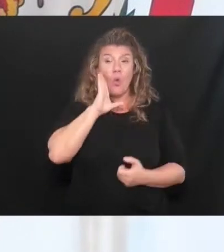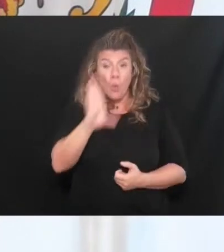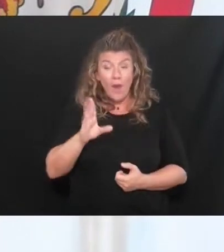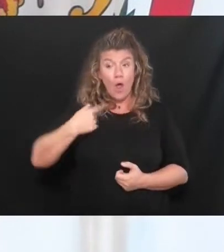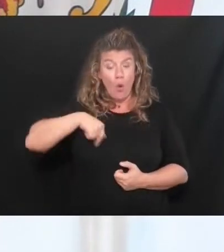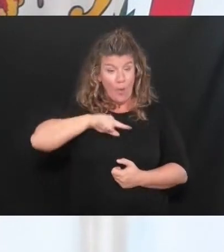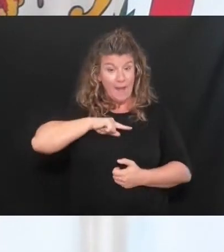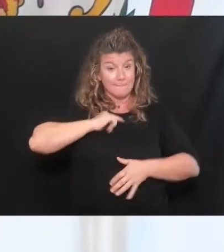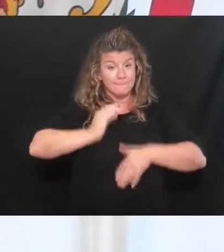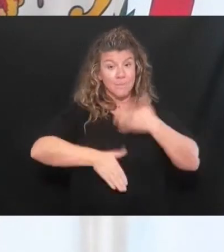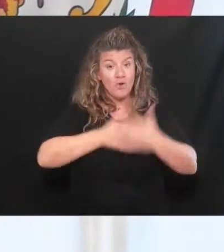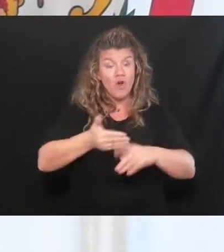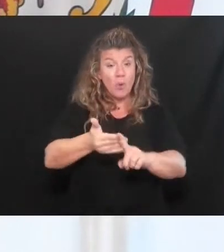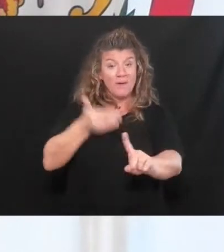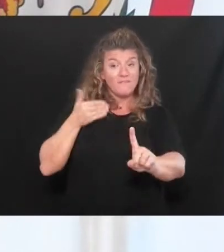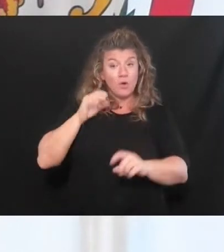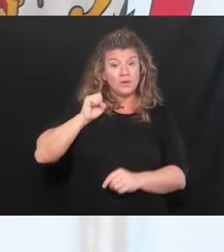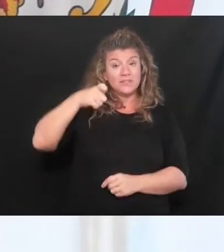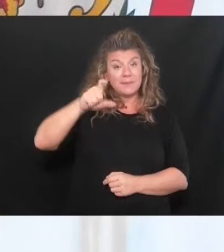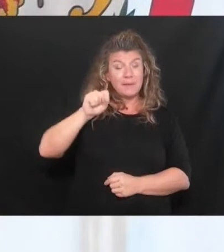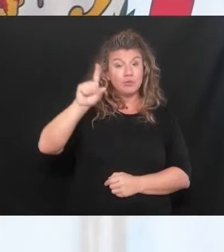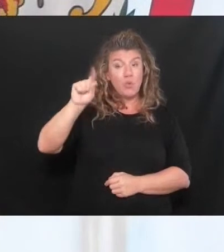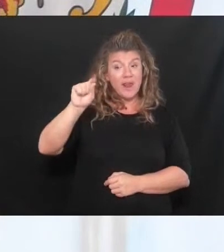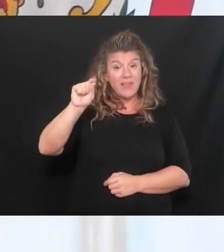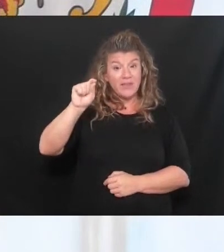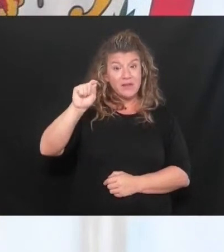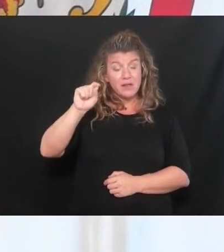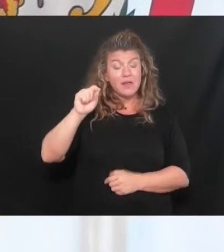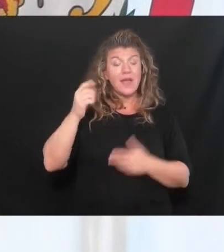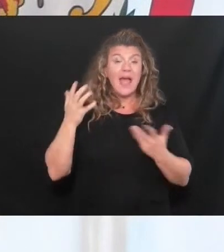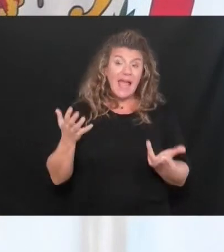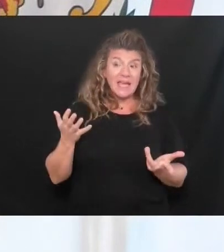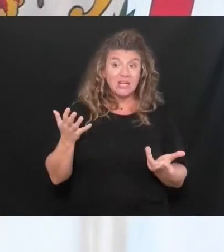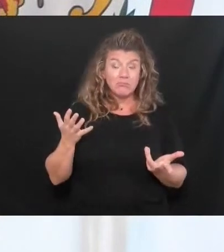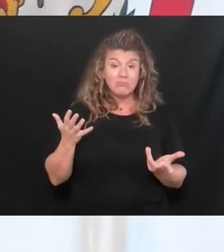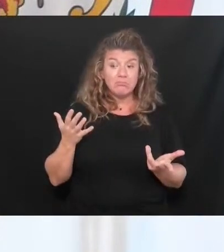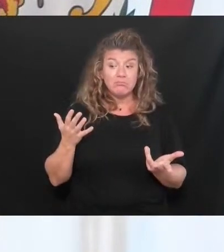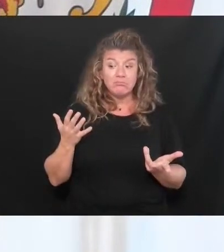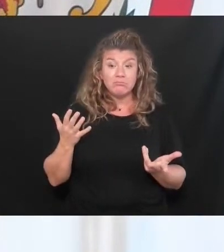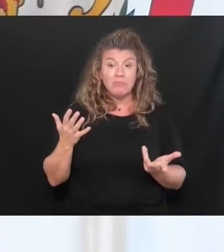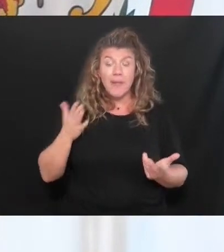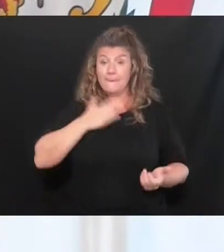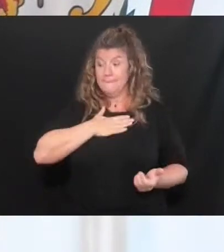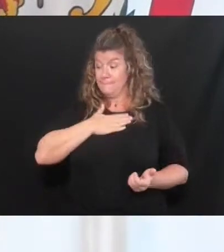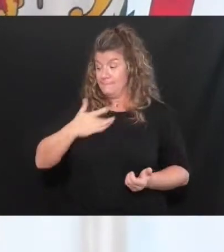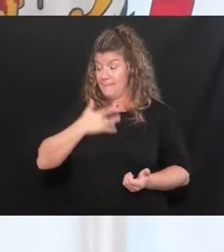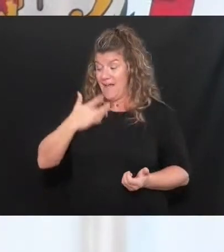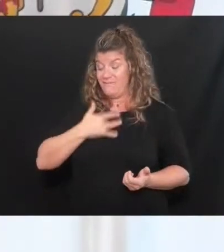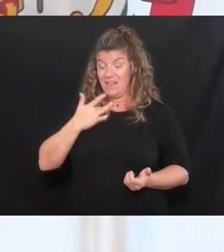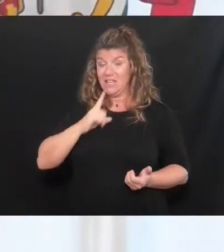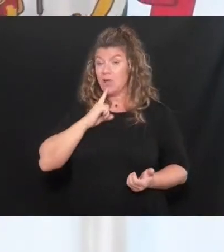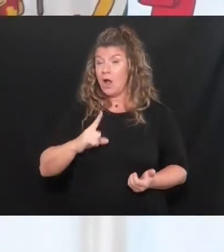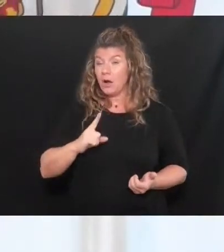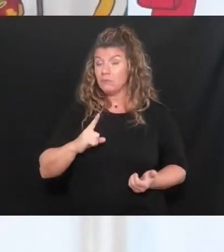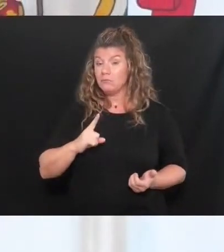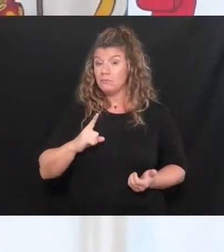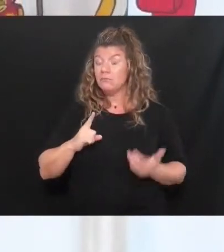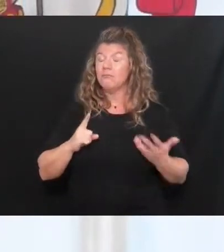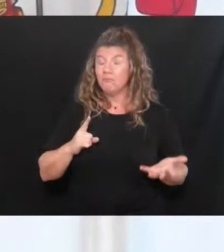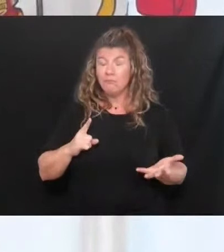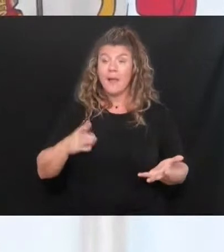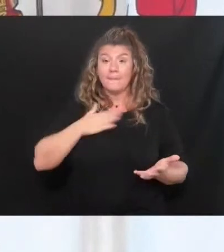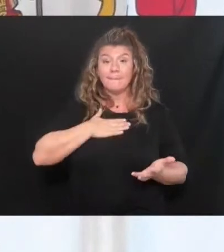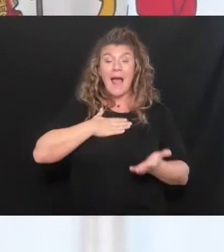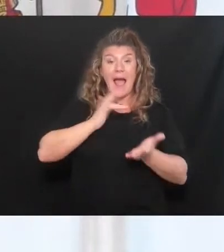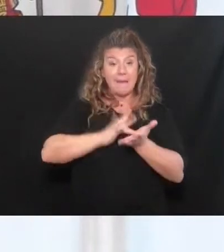move forward before September 20th? And my feelings are just this. My